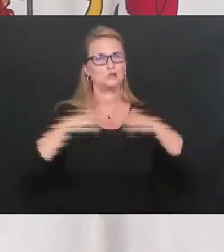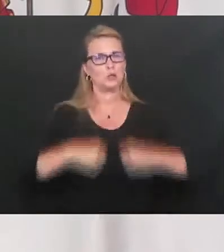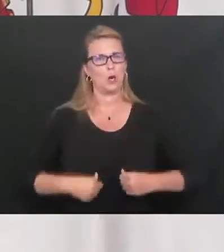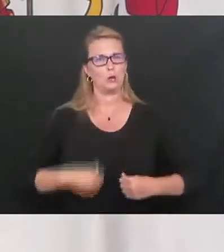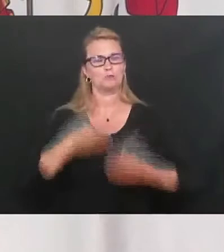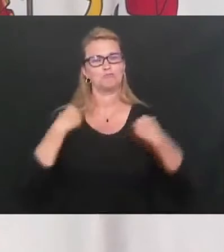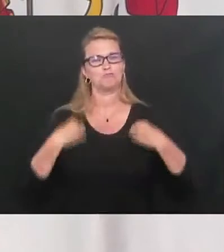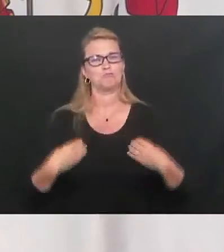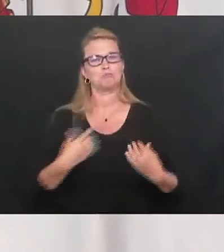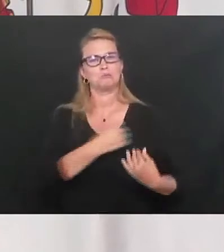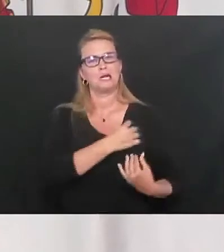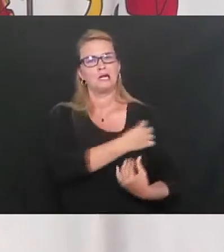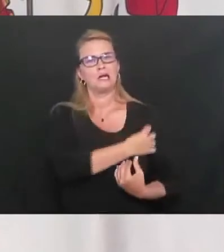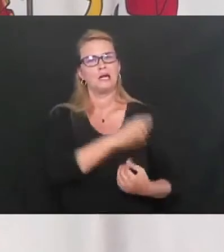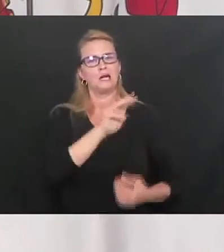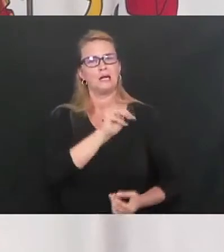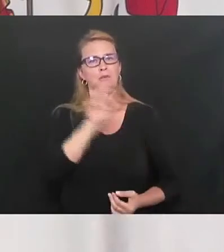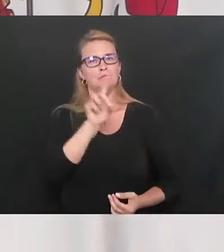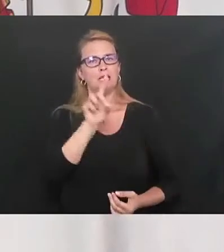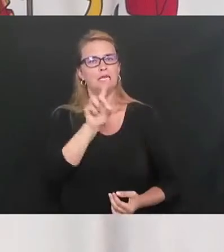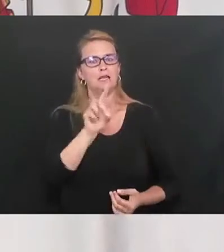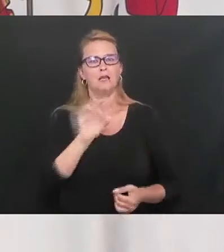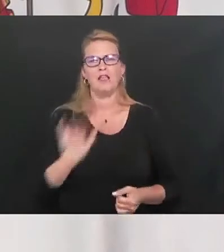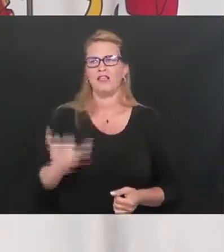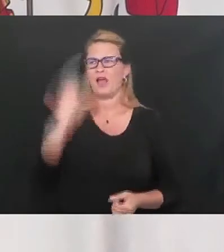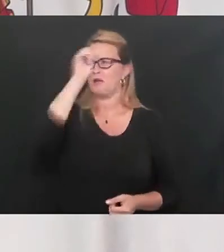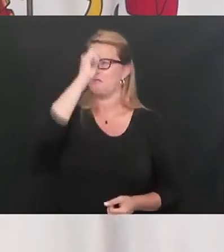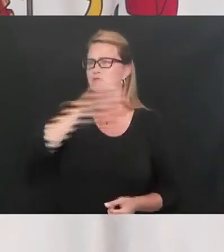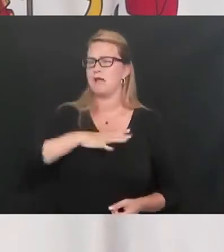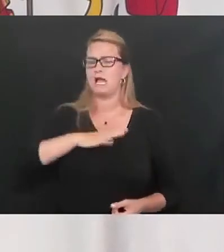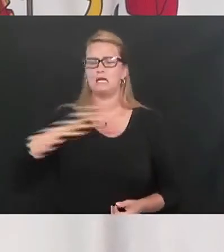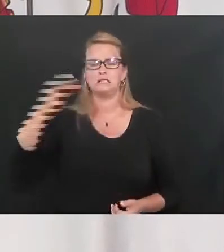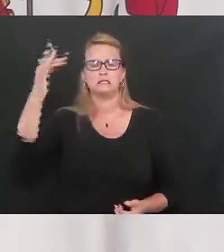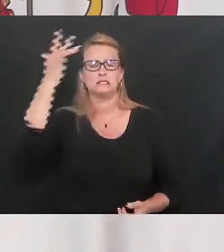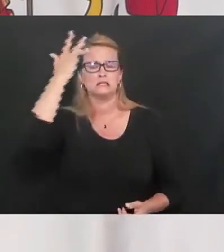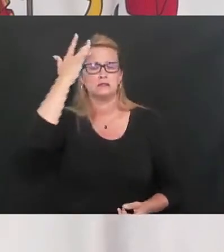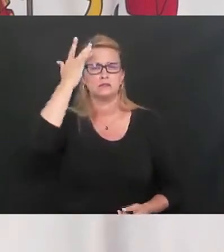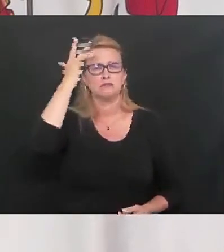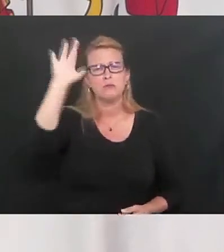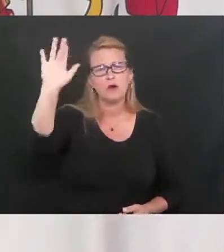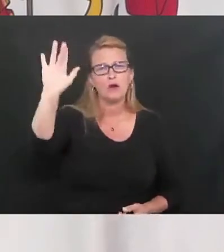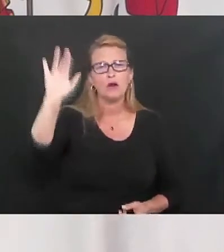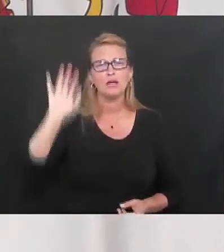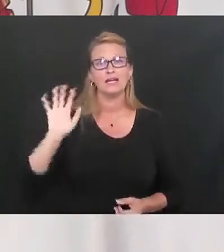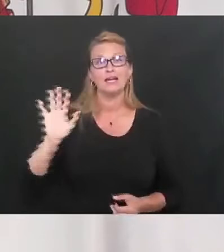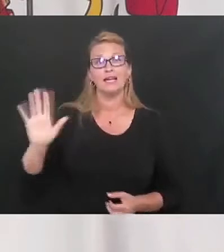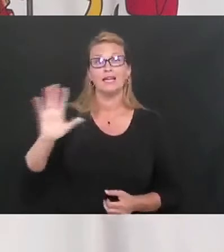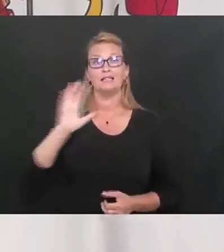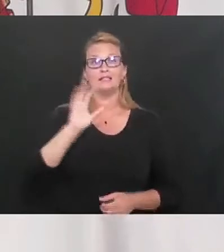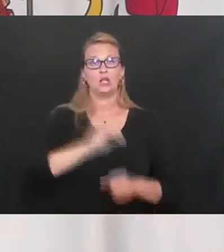MD on him, and a man that has knowledge beyond belief and is our coronavirus czar, and a good